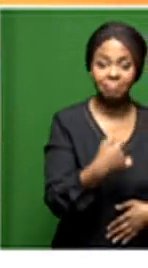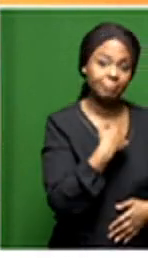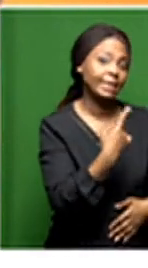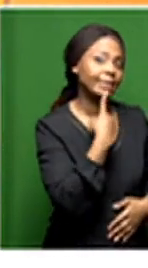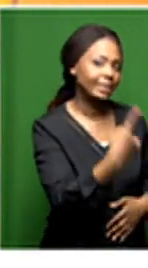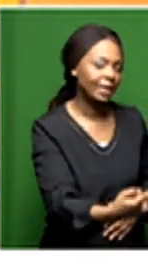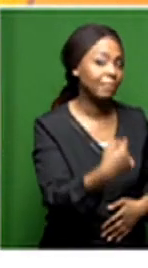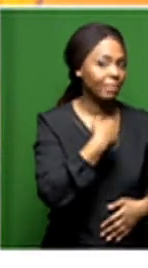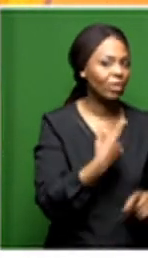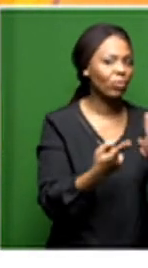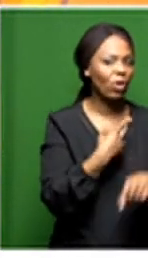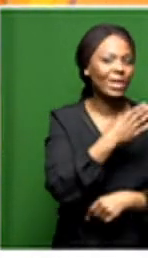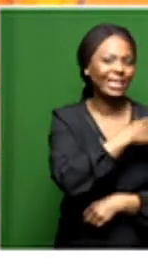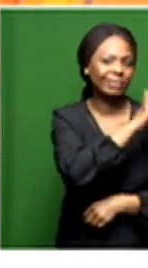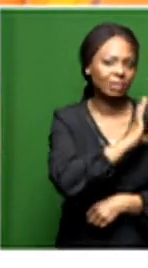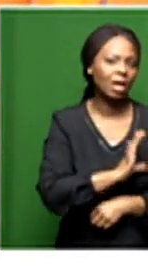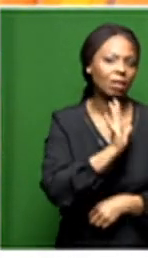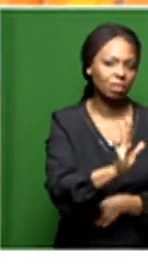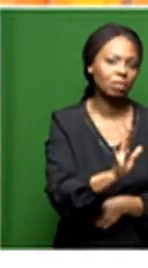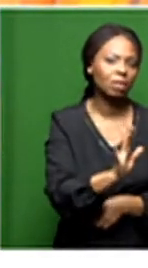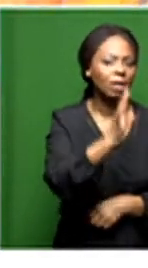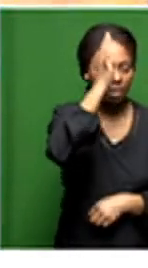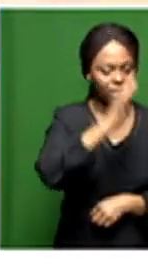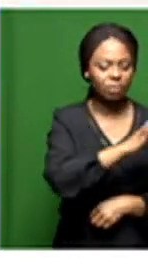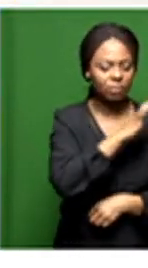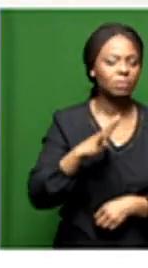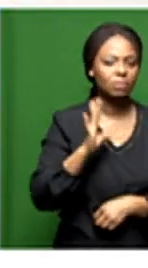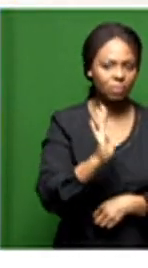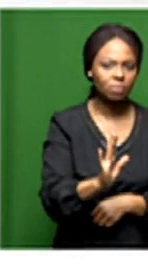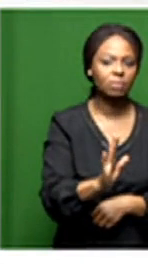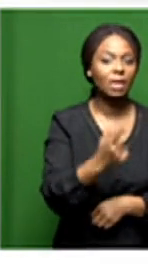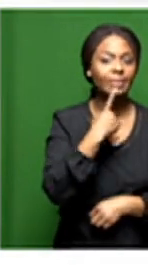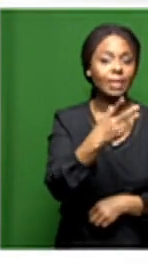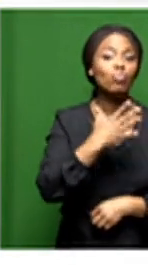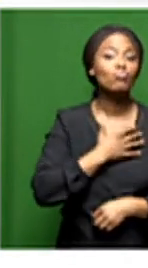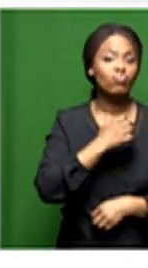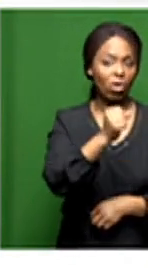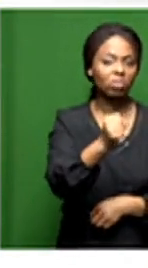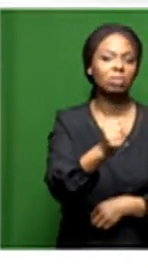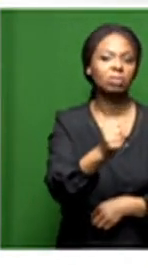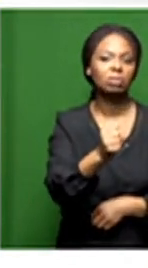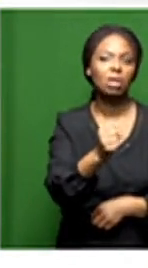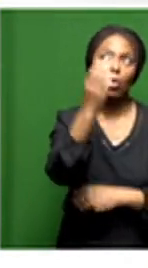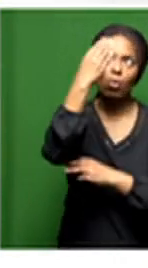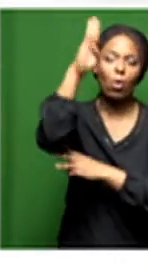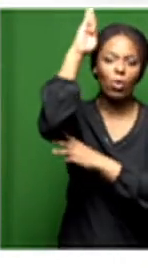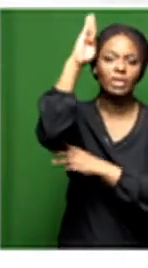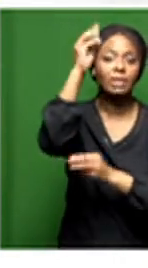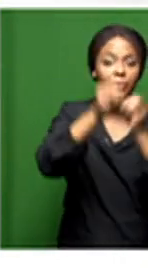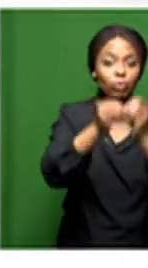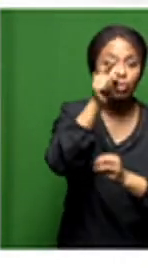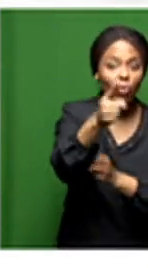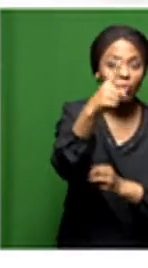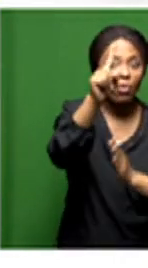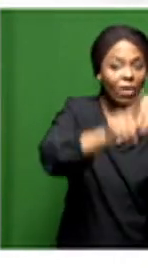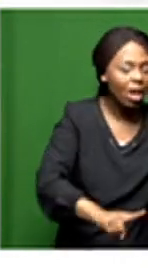I come from a Christian background, and I'll tell you this boldly and confidently. God did not design you for failure. Wow.